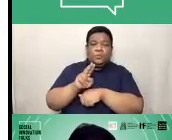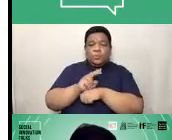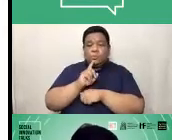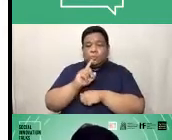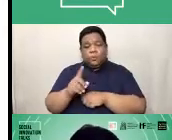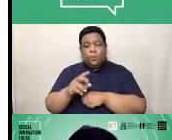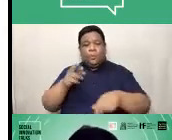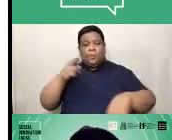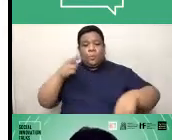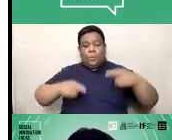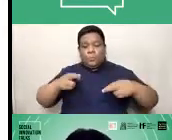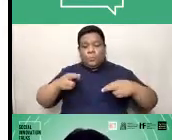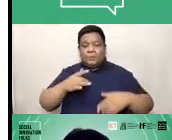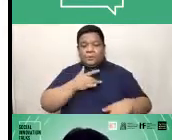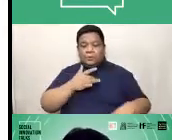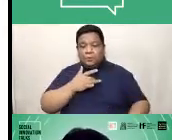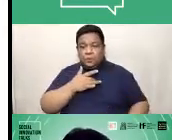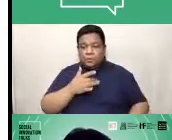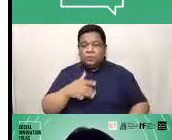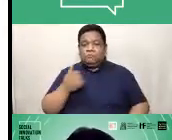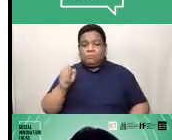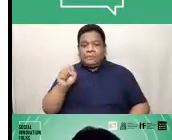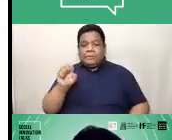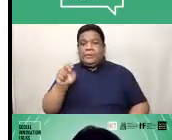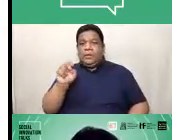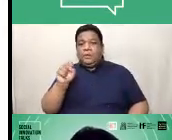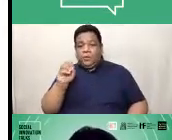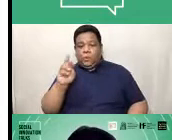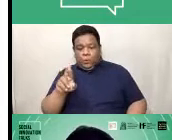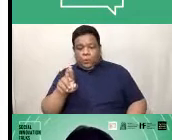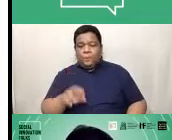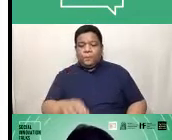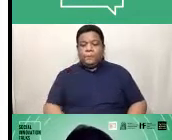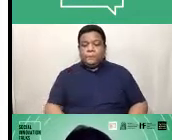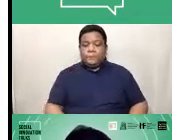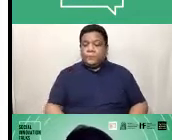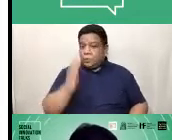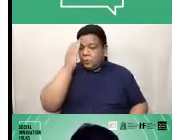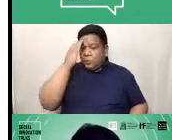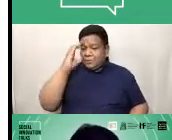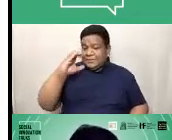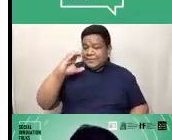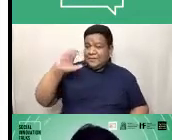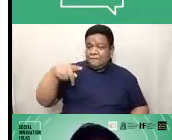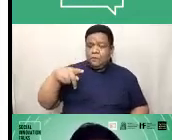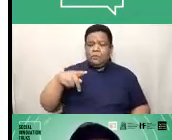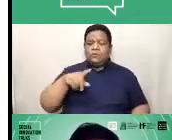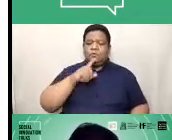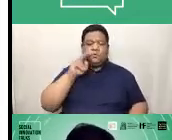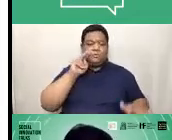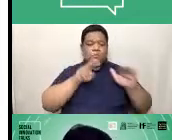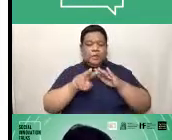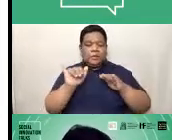robot sensors. And if you remember, I said before that your cell phone can actually perceive its environment when we talked